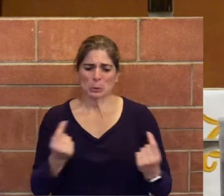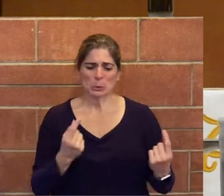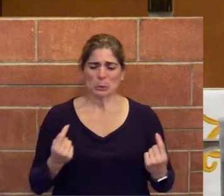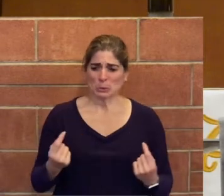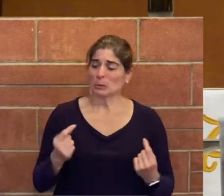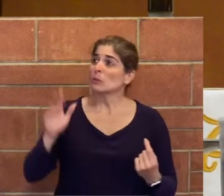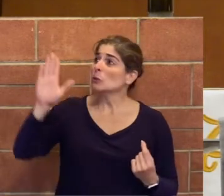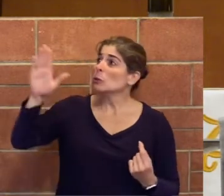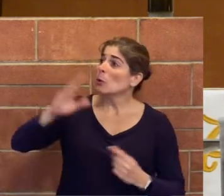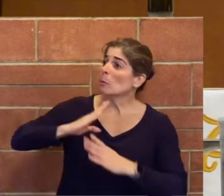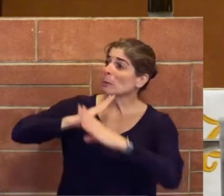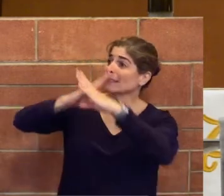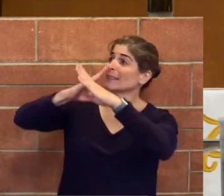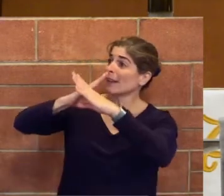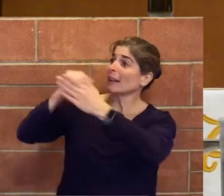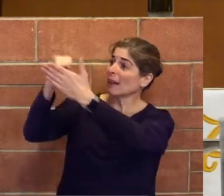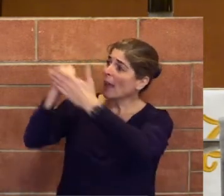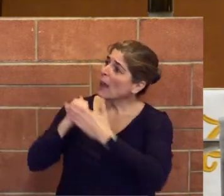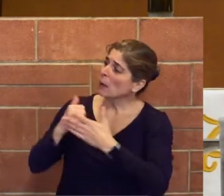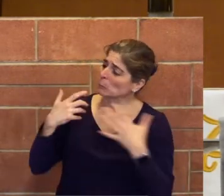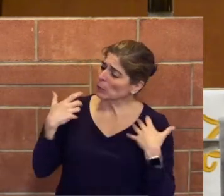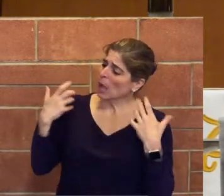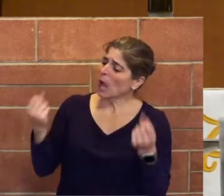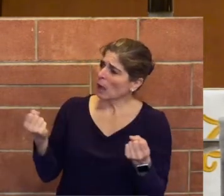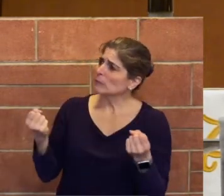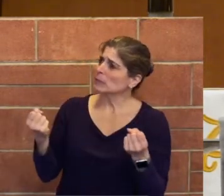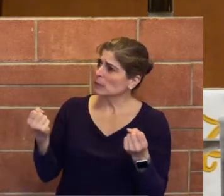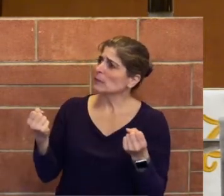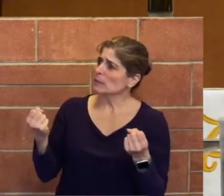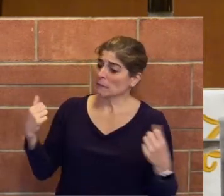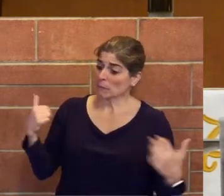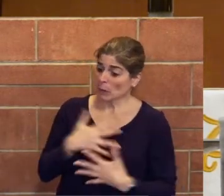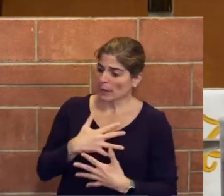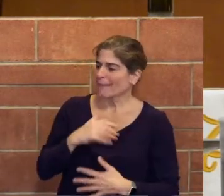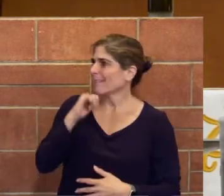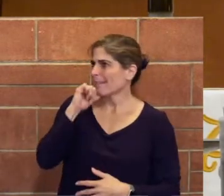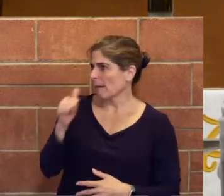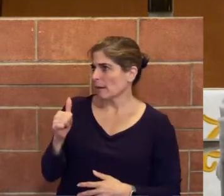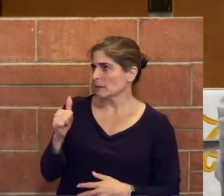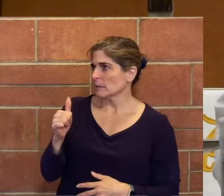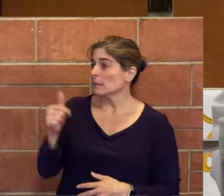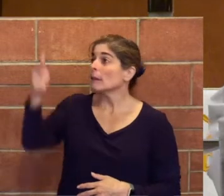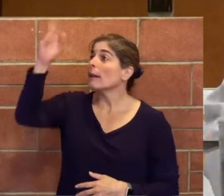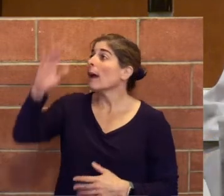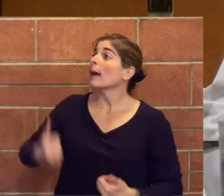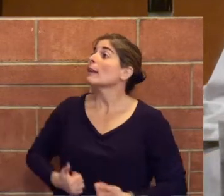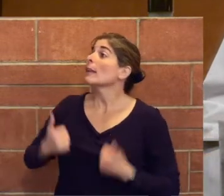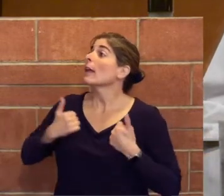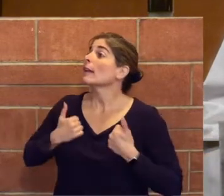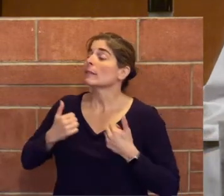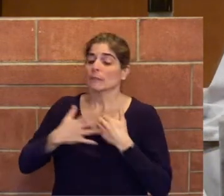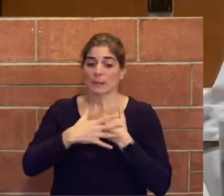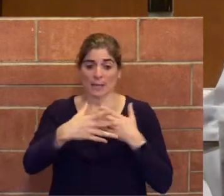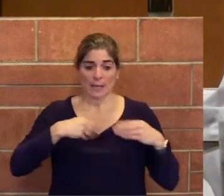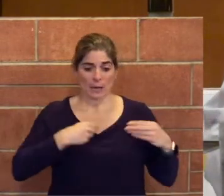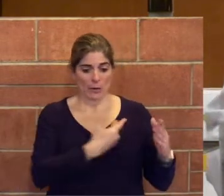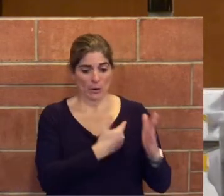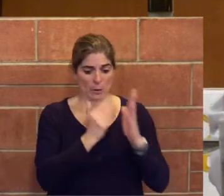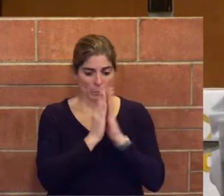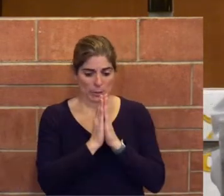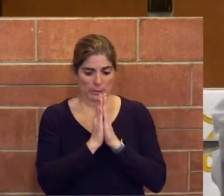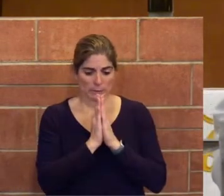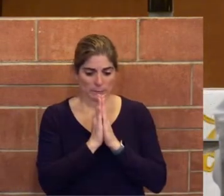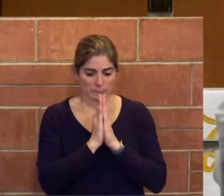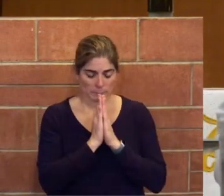us. Let your rod and staff give them confidence that they fear no evil. God of new life, hear